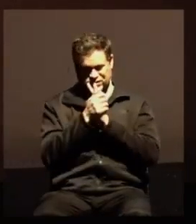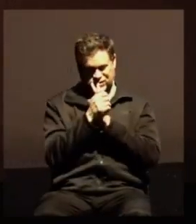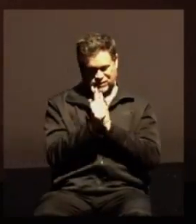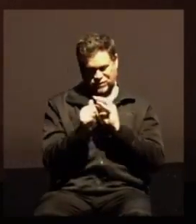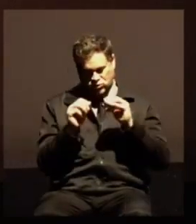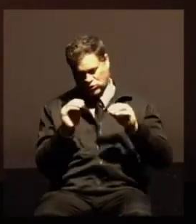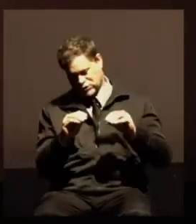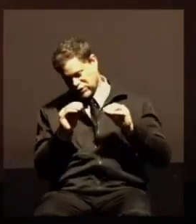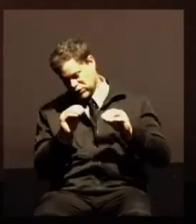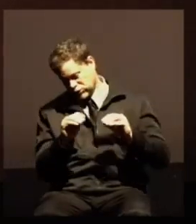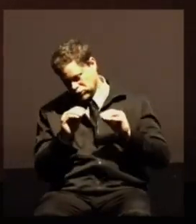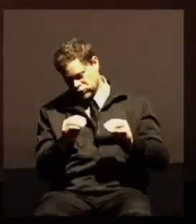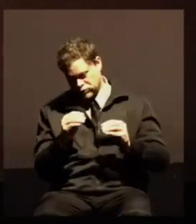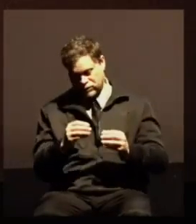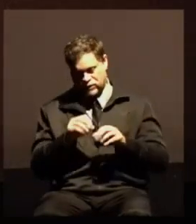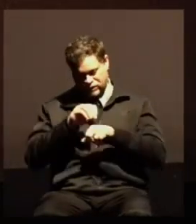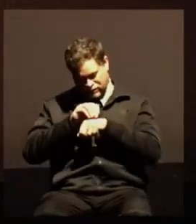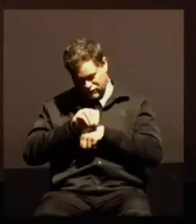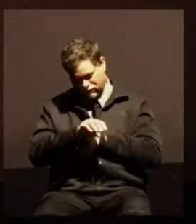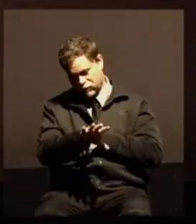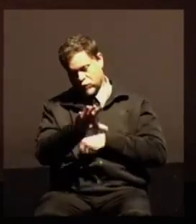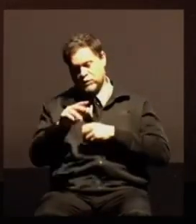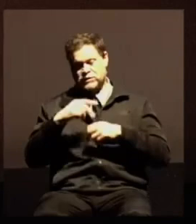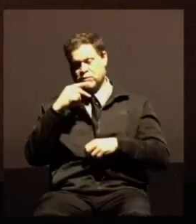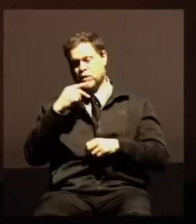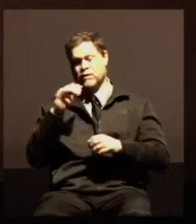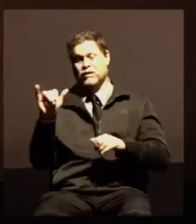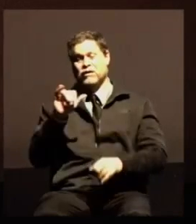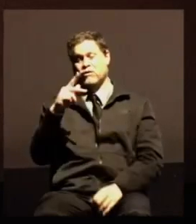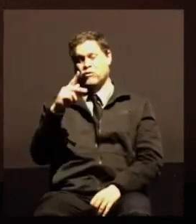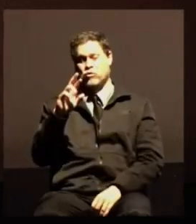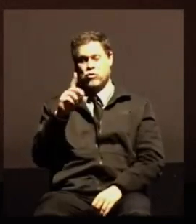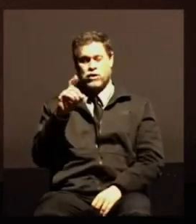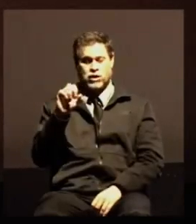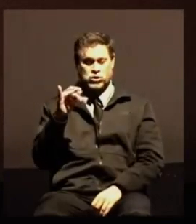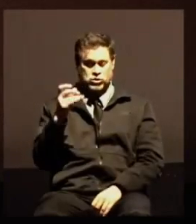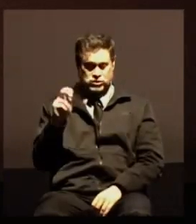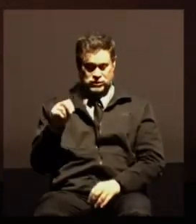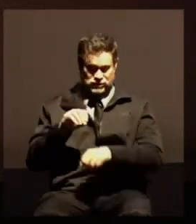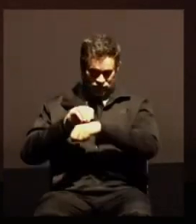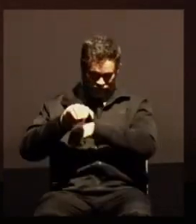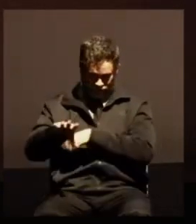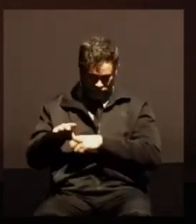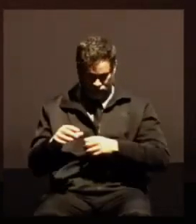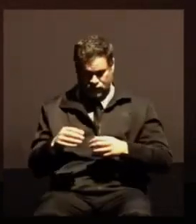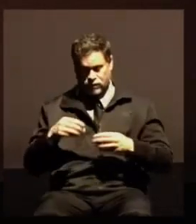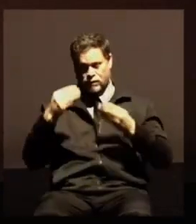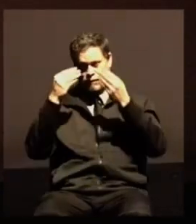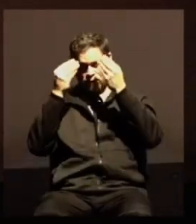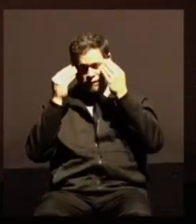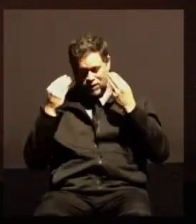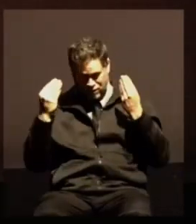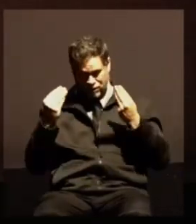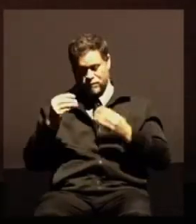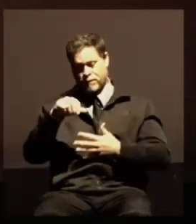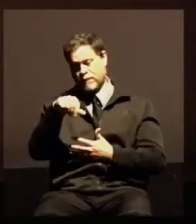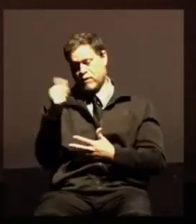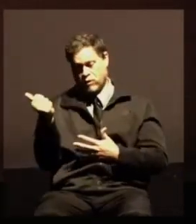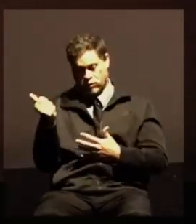teaching somebody that may influence the public, like the Kardashians, right? Their influence led to makeup lines and